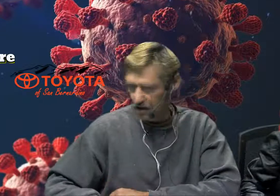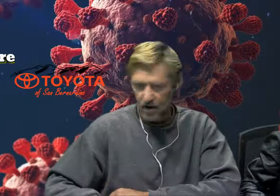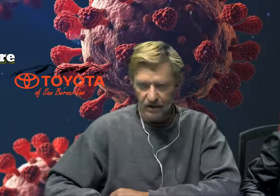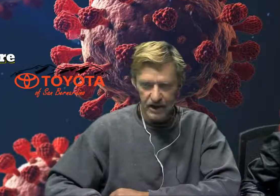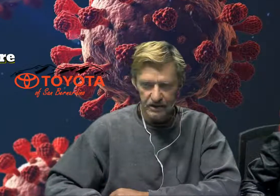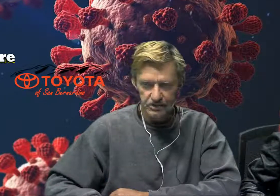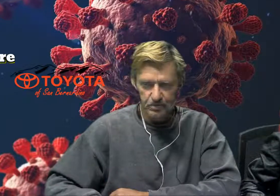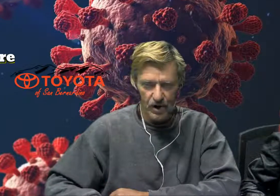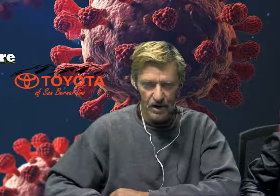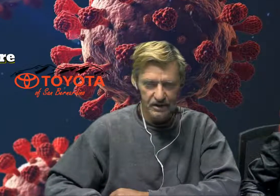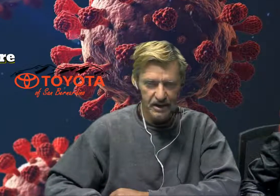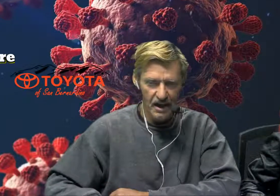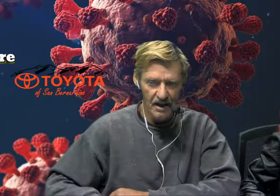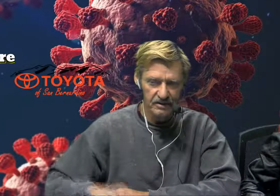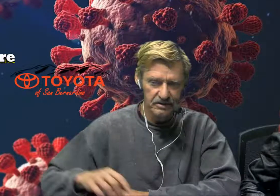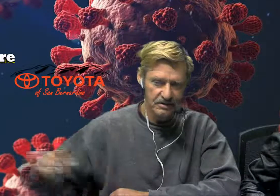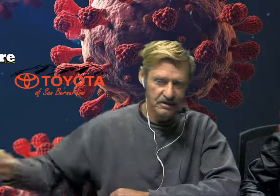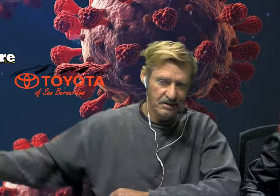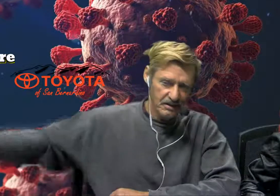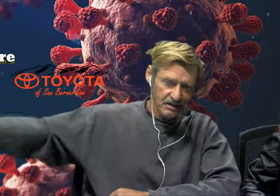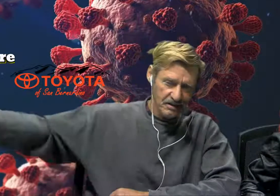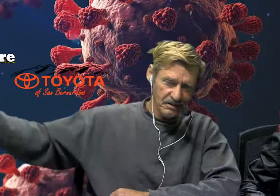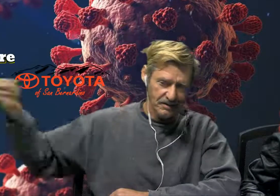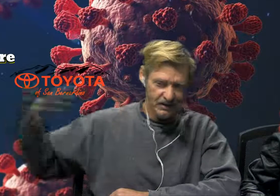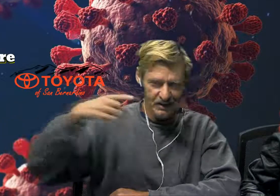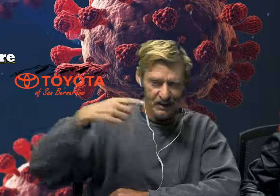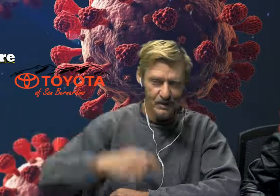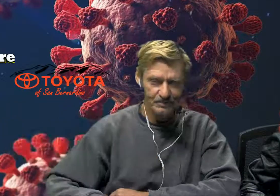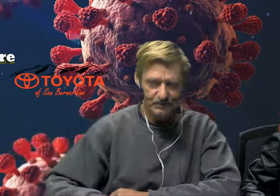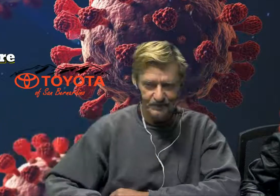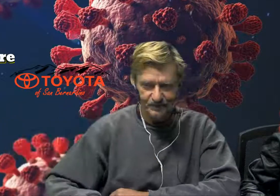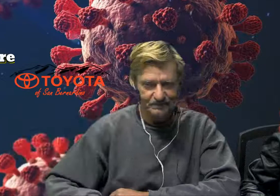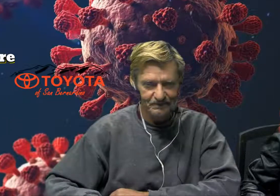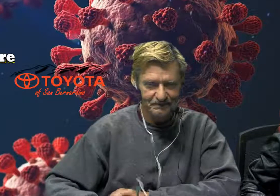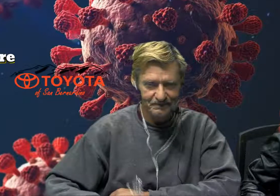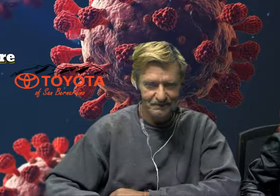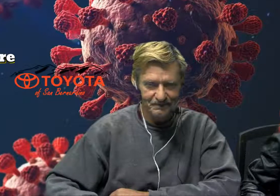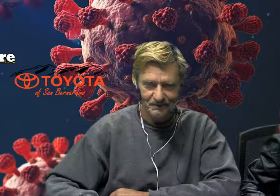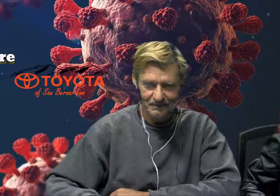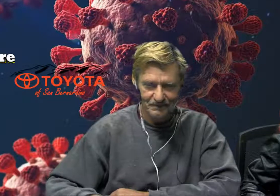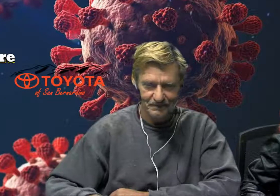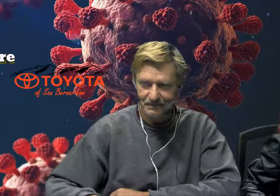So, until our next broadcast, we'll see you later. There you go. At 5.